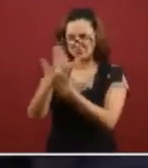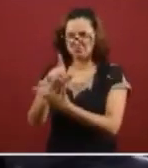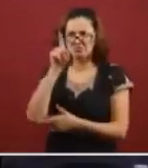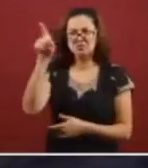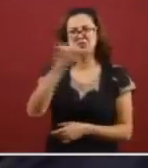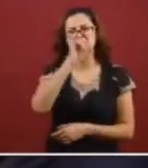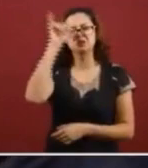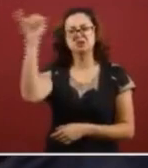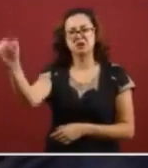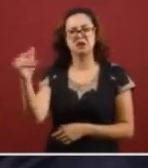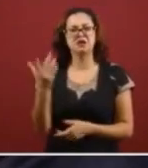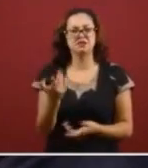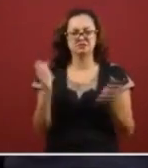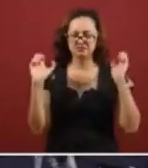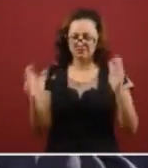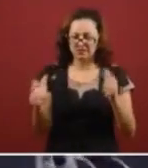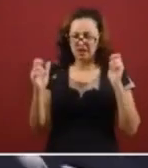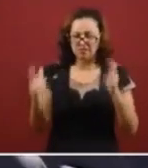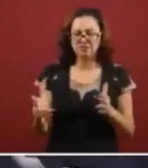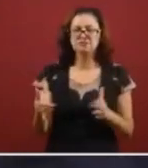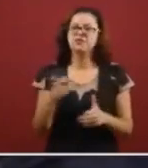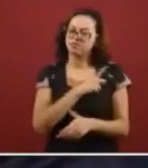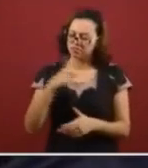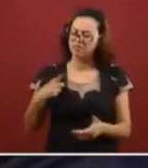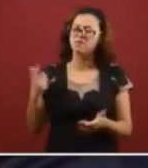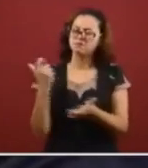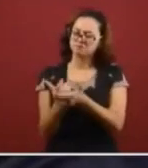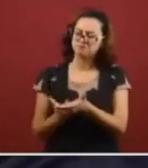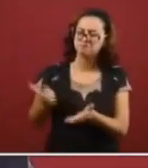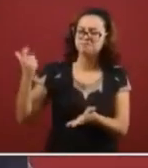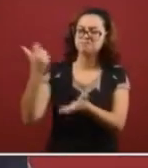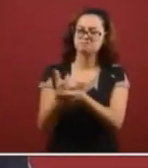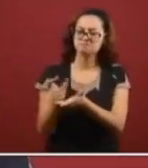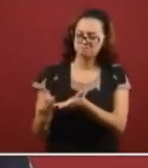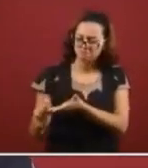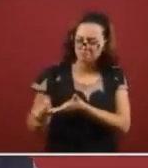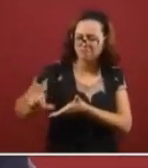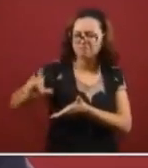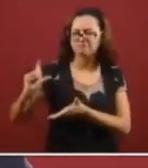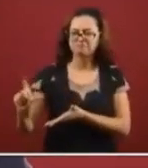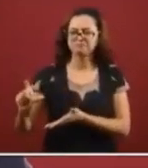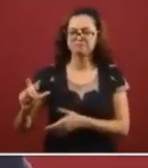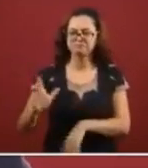the rural areas like the Tepeyaje, Chiapas. Y